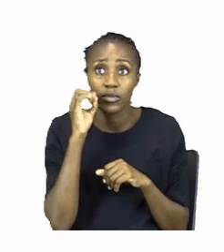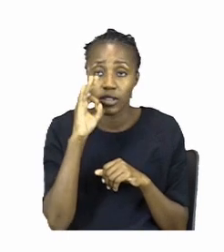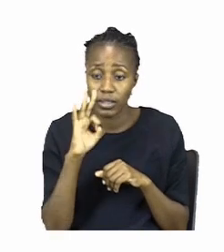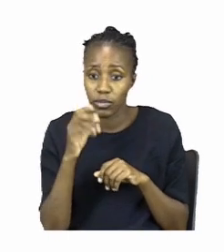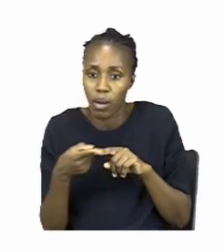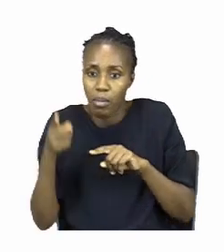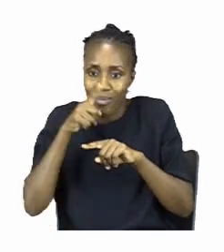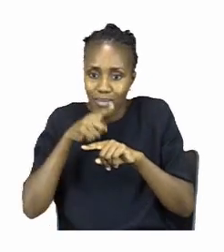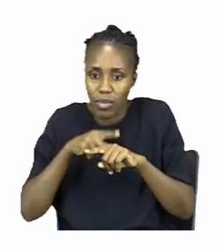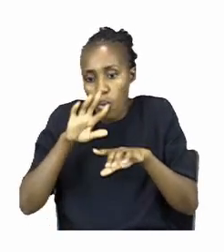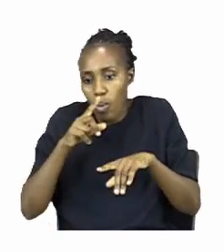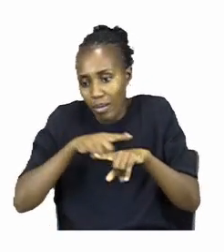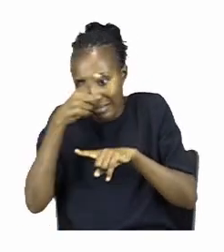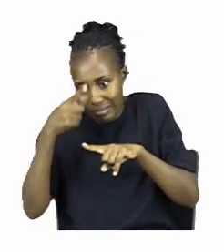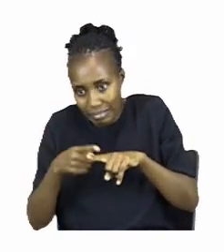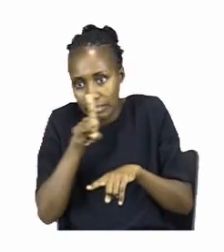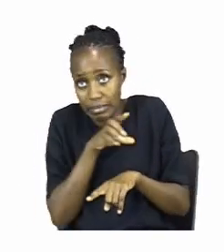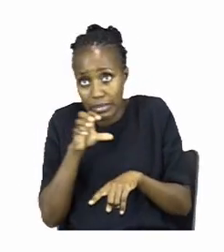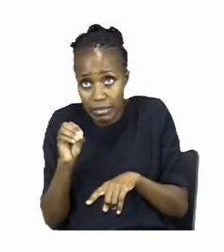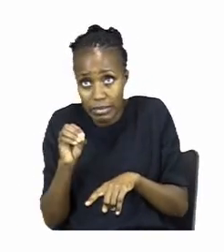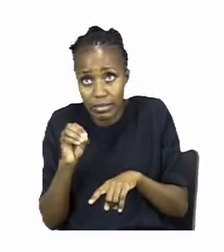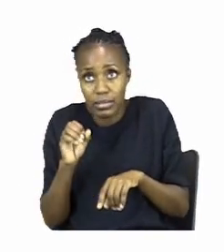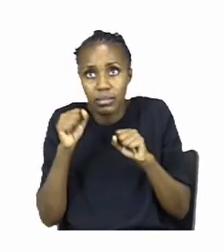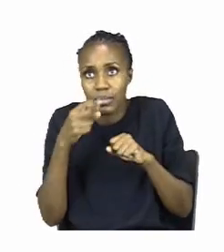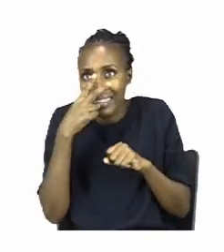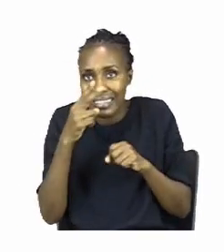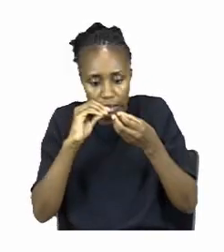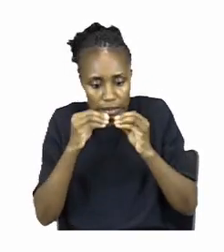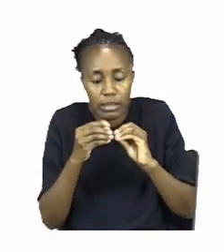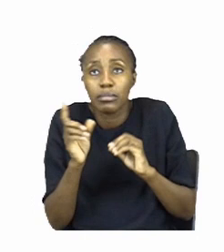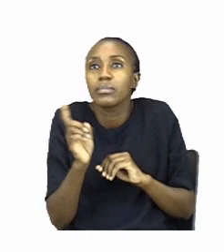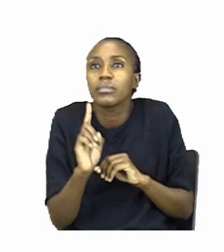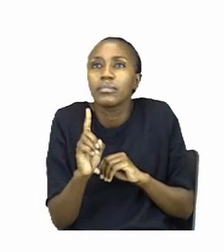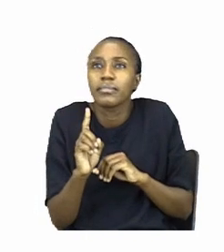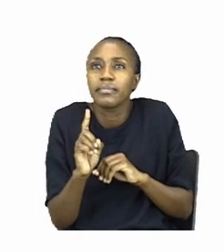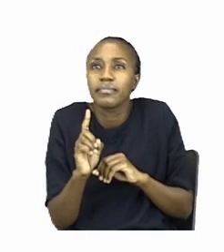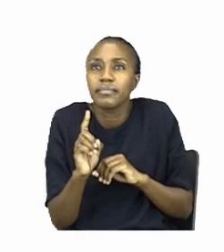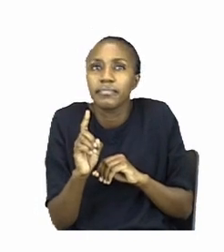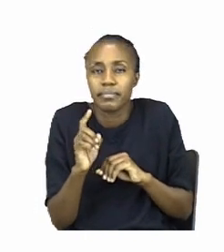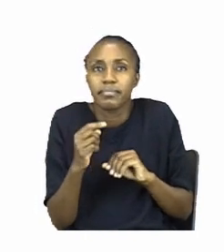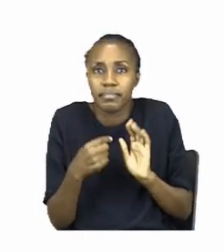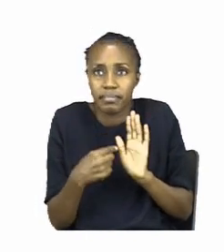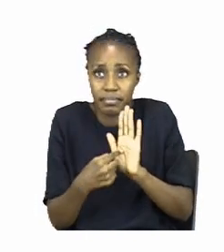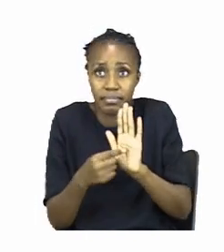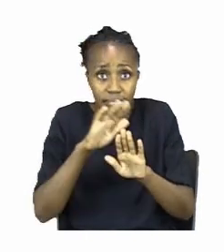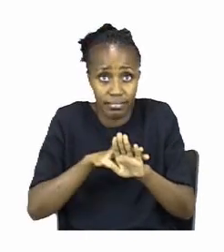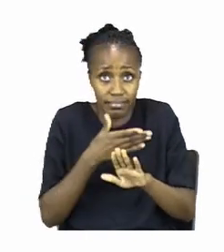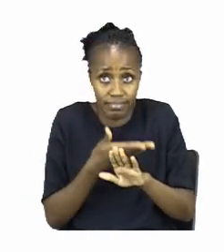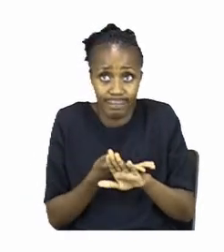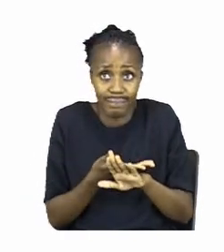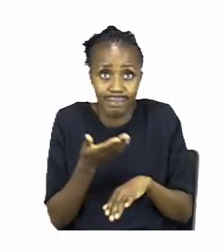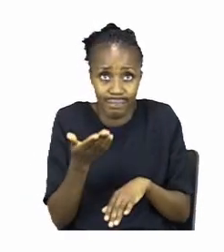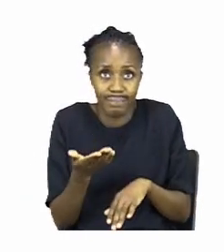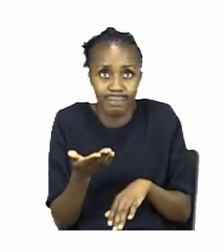10, we have to look at our numbers. Now on the board, I wrote 23